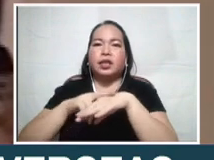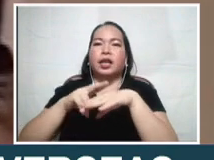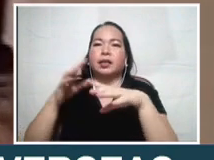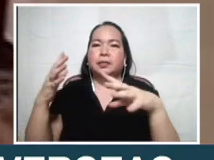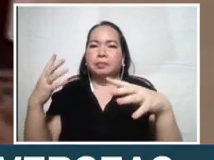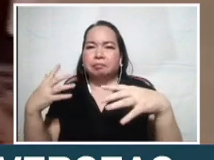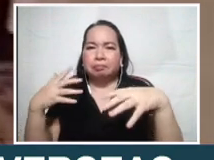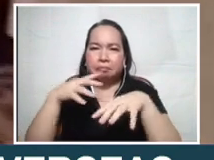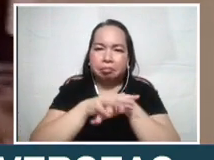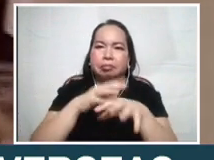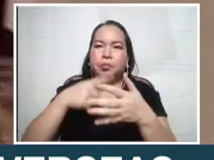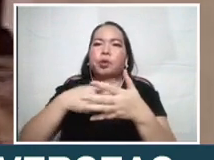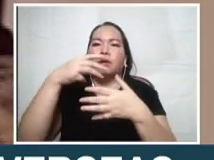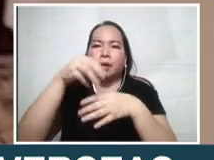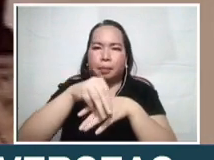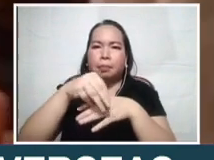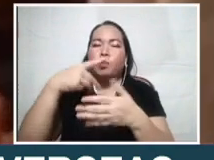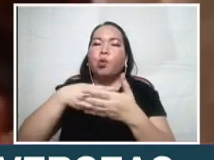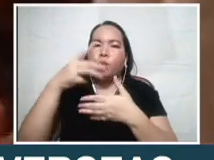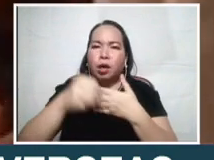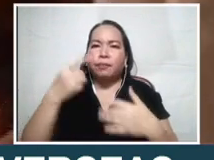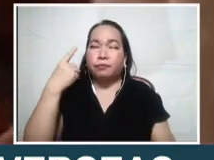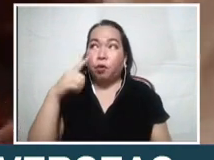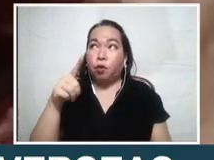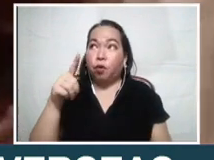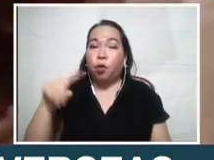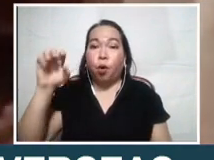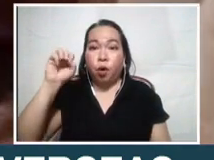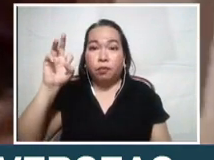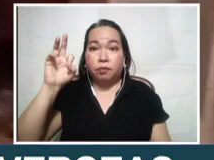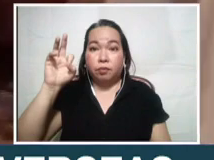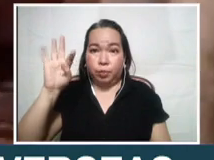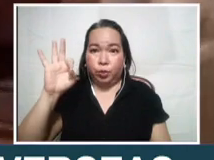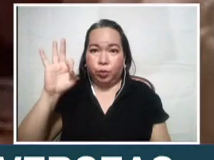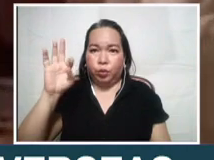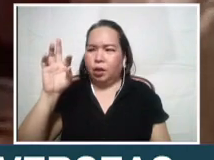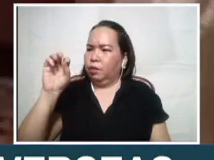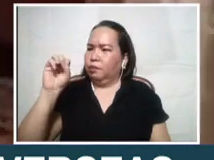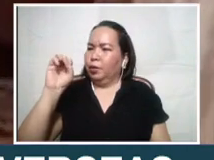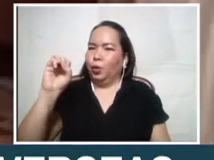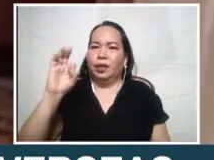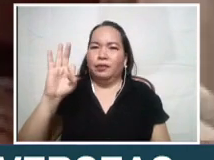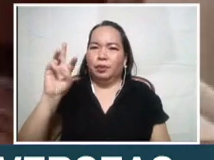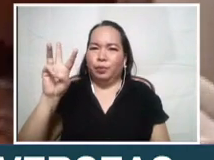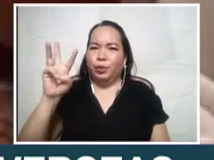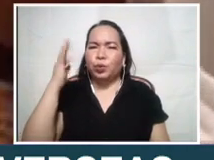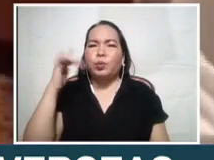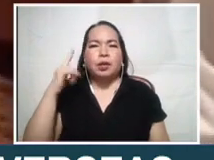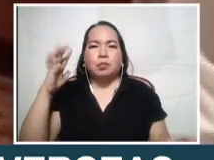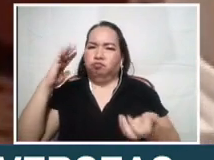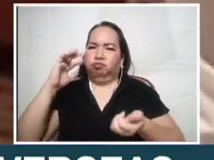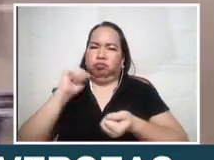have funds for that. So I hope that they will not run of funds, but they